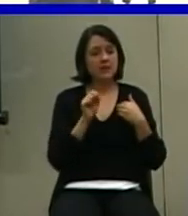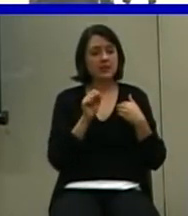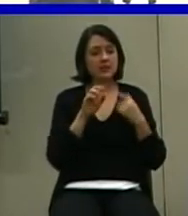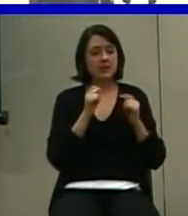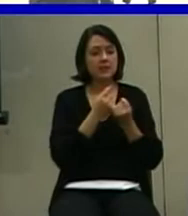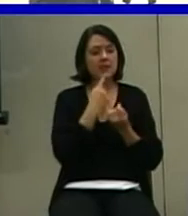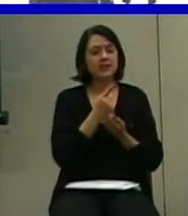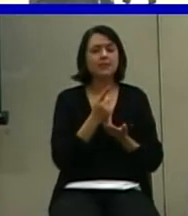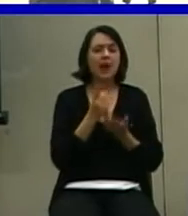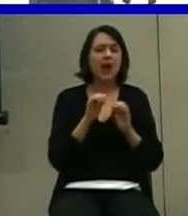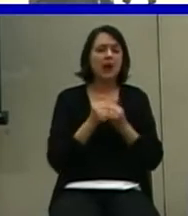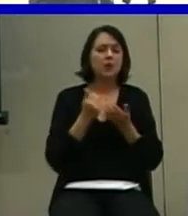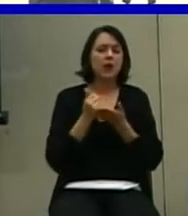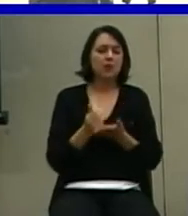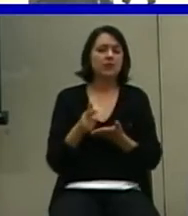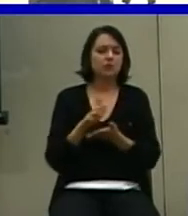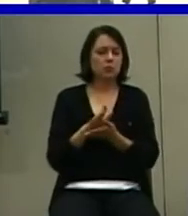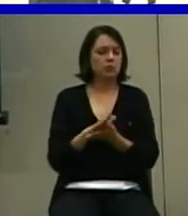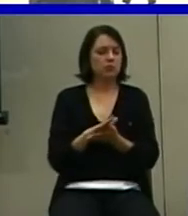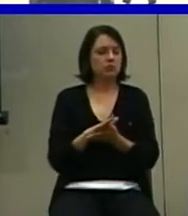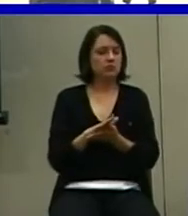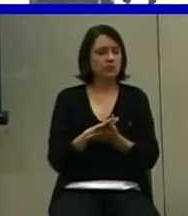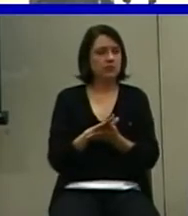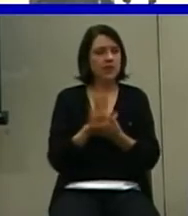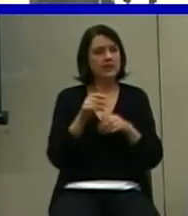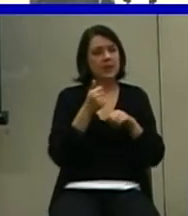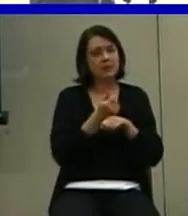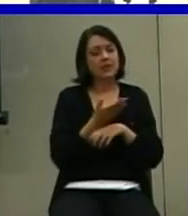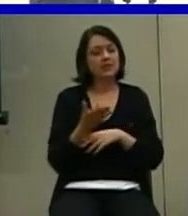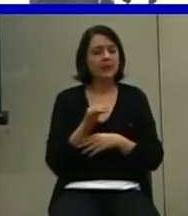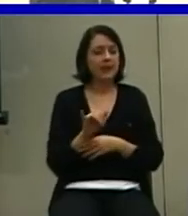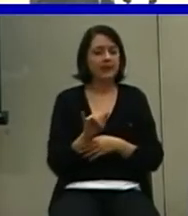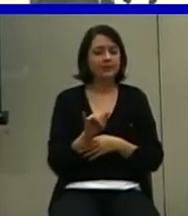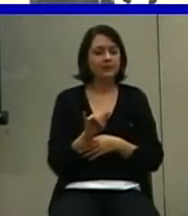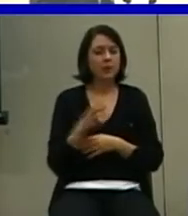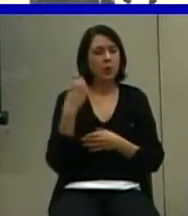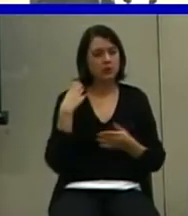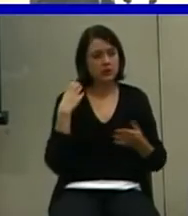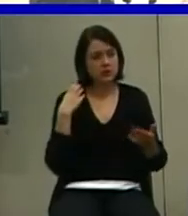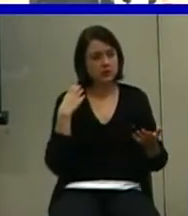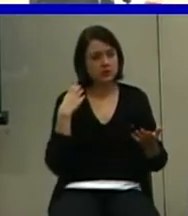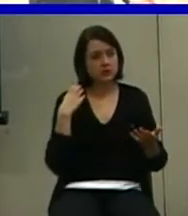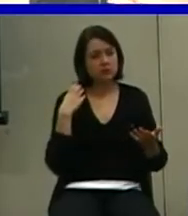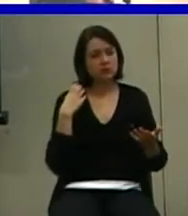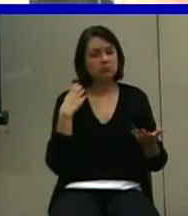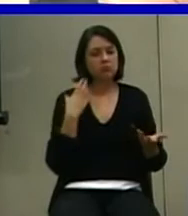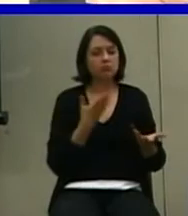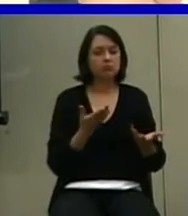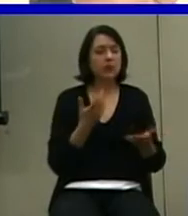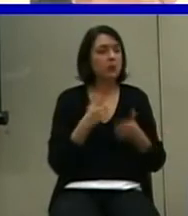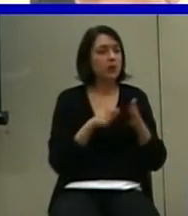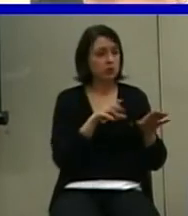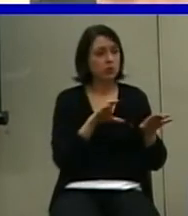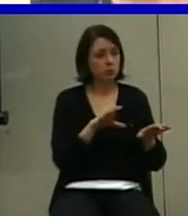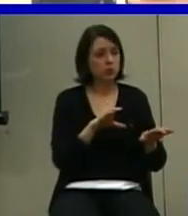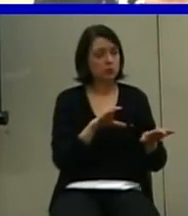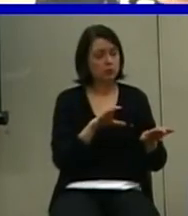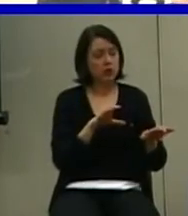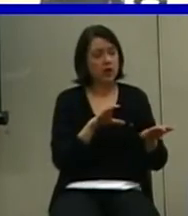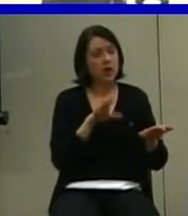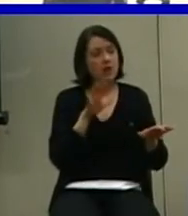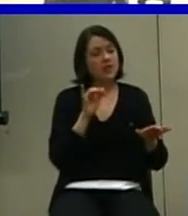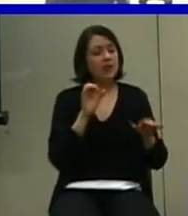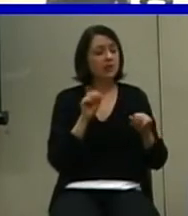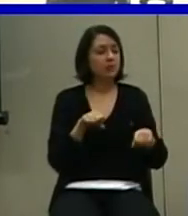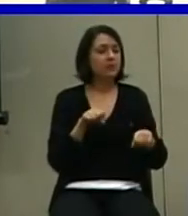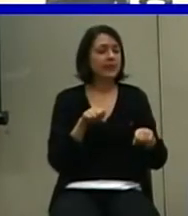what do we do to help our school? And they establish things like coaches, things like what you're doing. So that